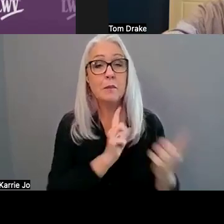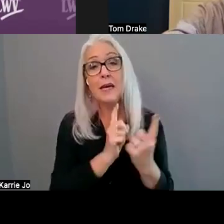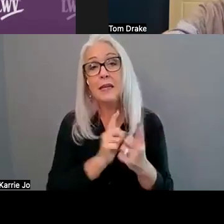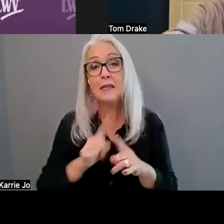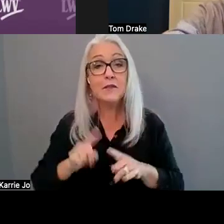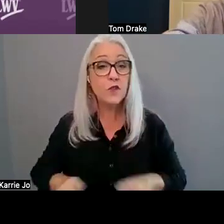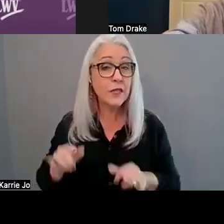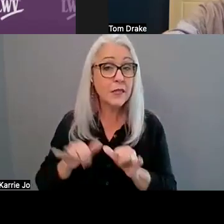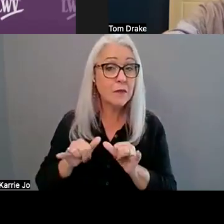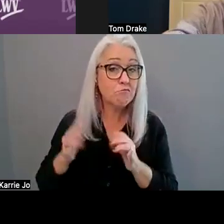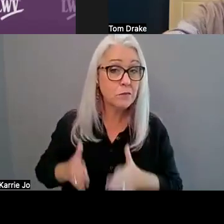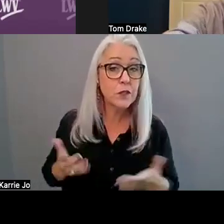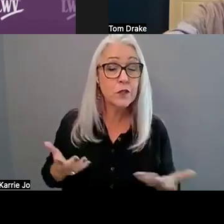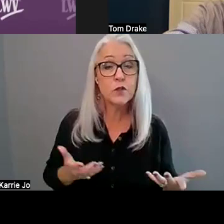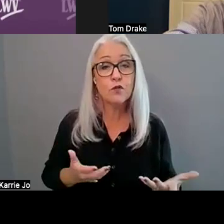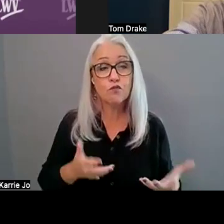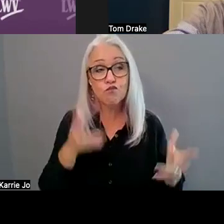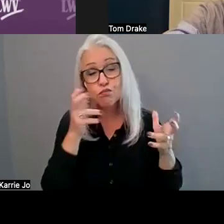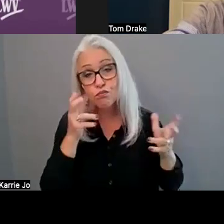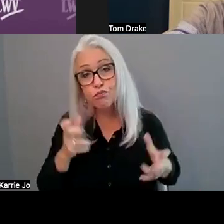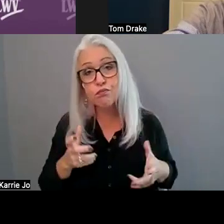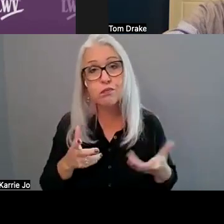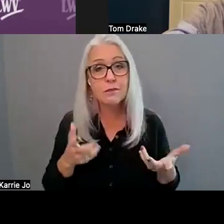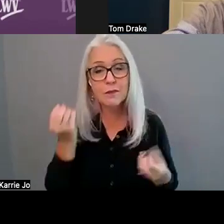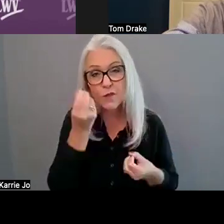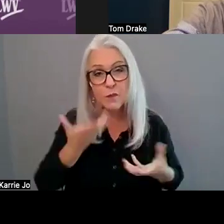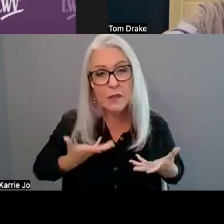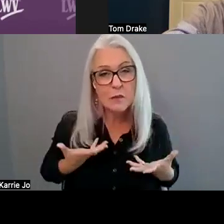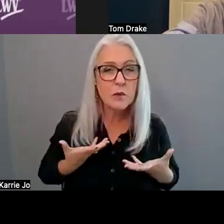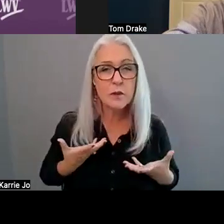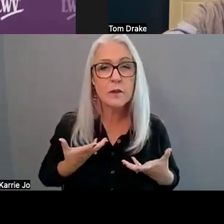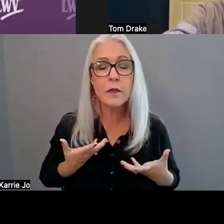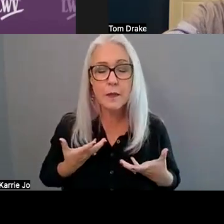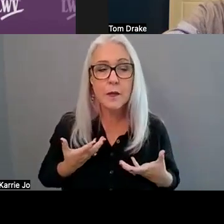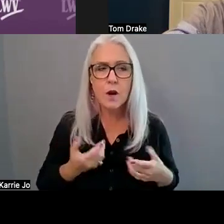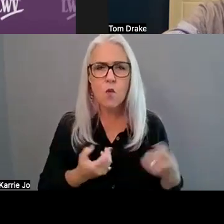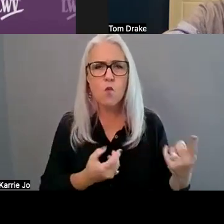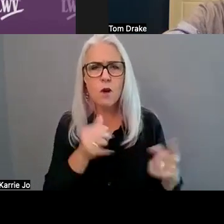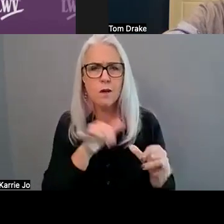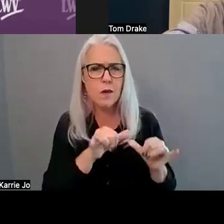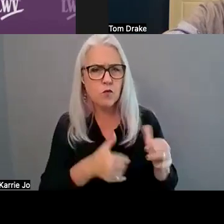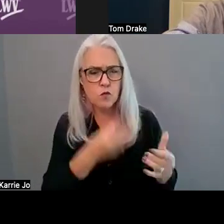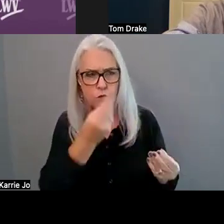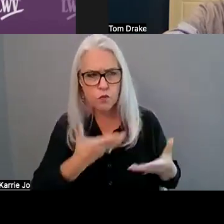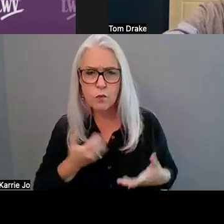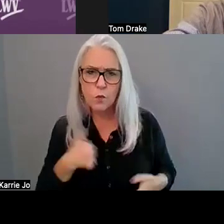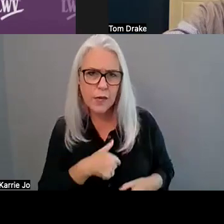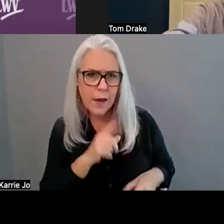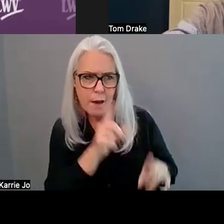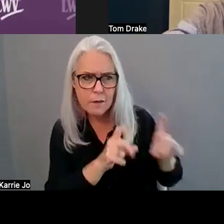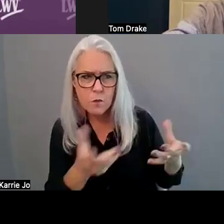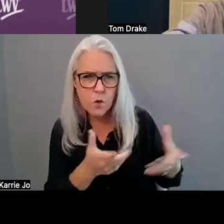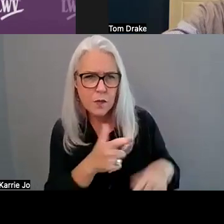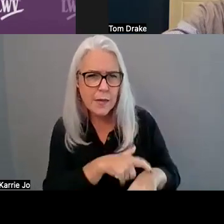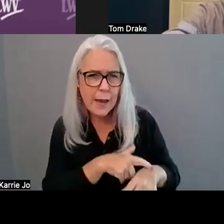recent advancement that Morgan is talking about, one of them said, we asked just a question, what do you think about the timeline